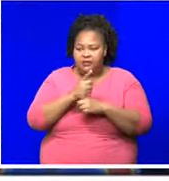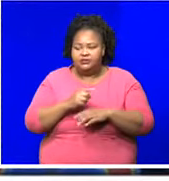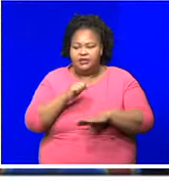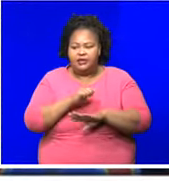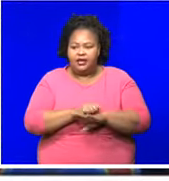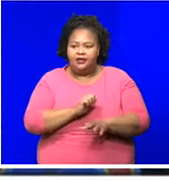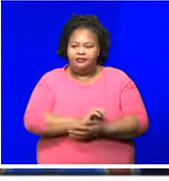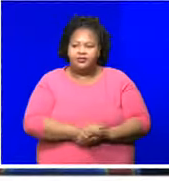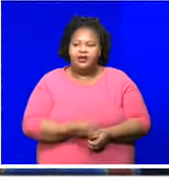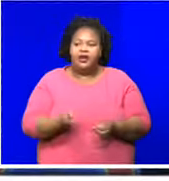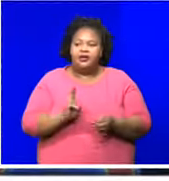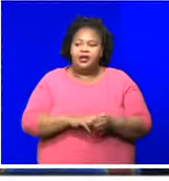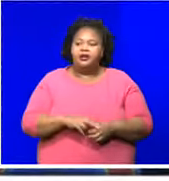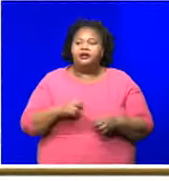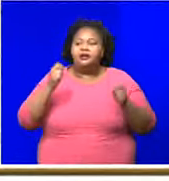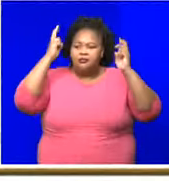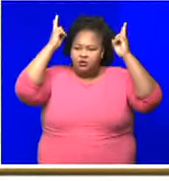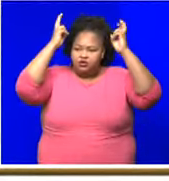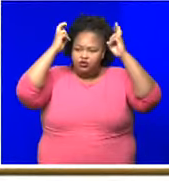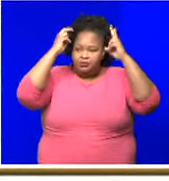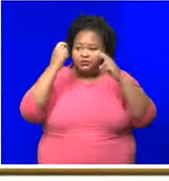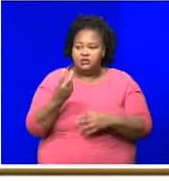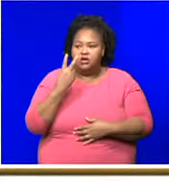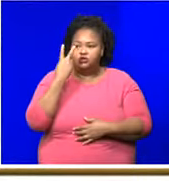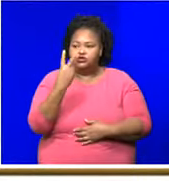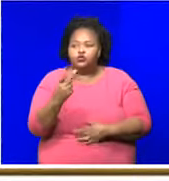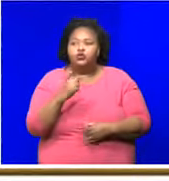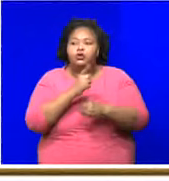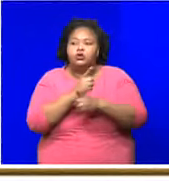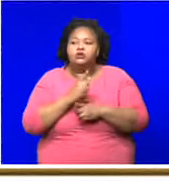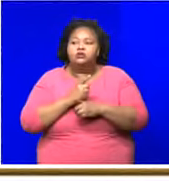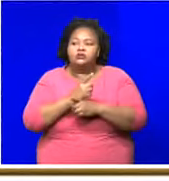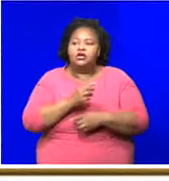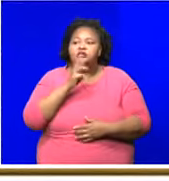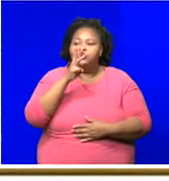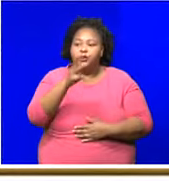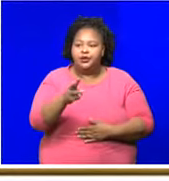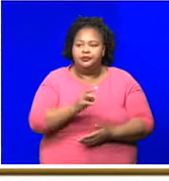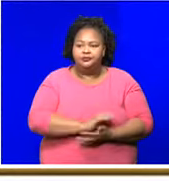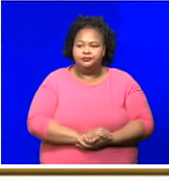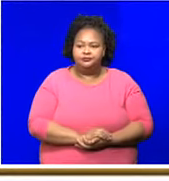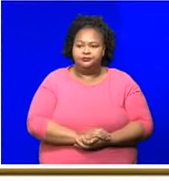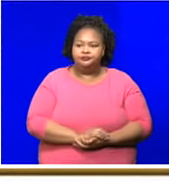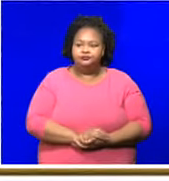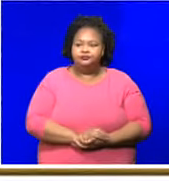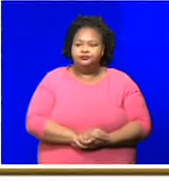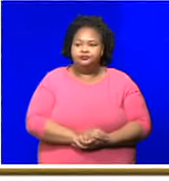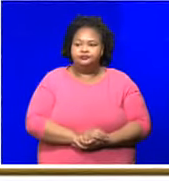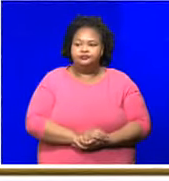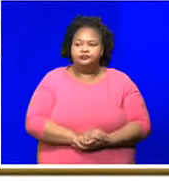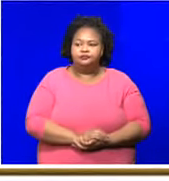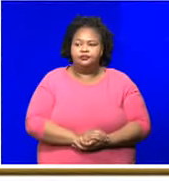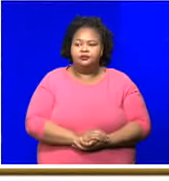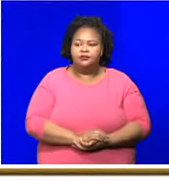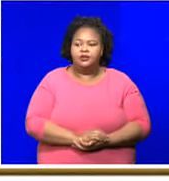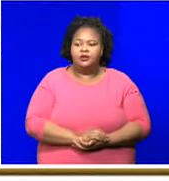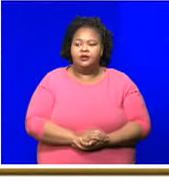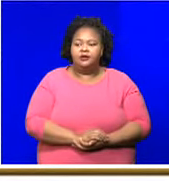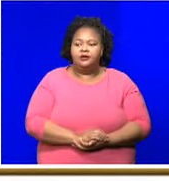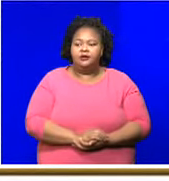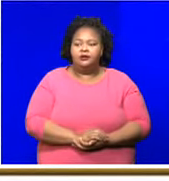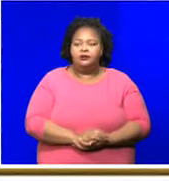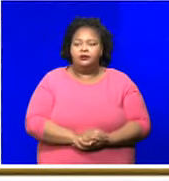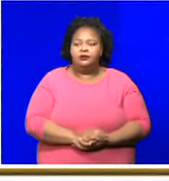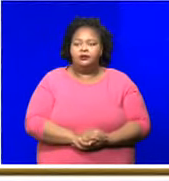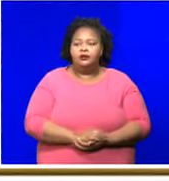two topics that are given for the retreat. In this instance, we will have one topic that says